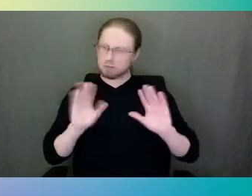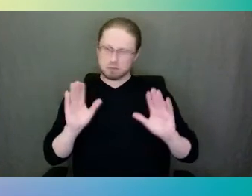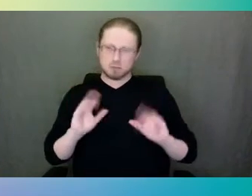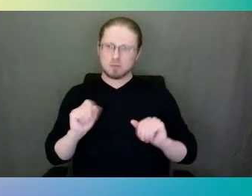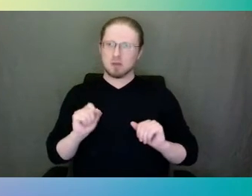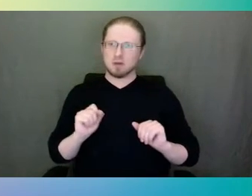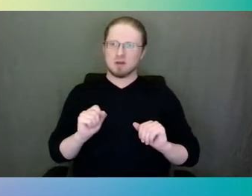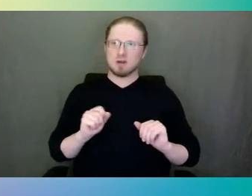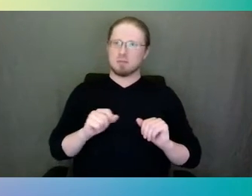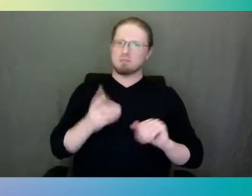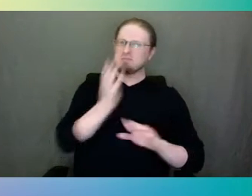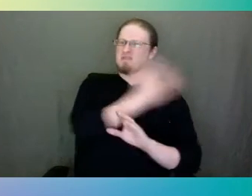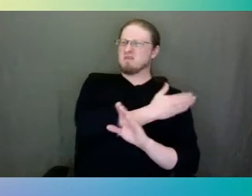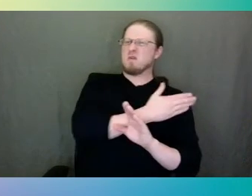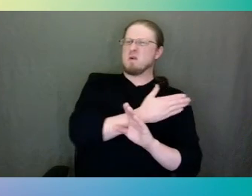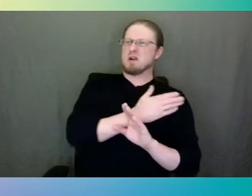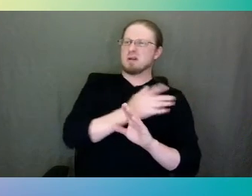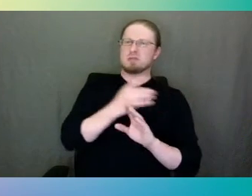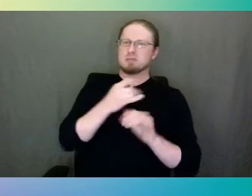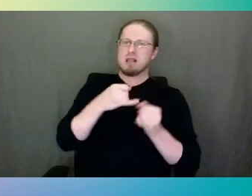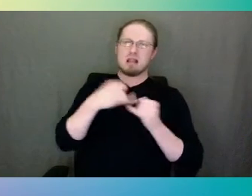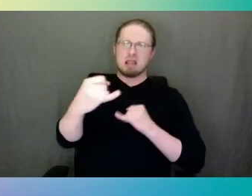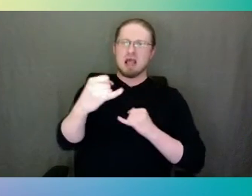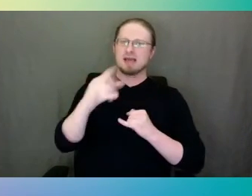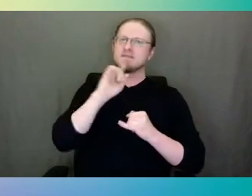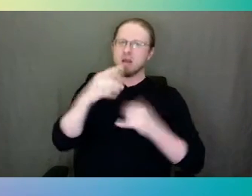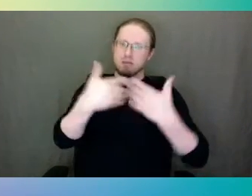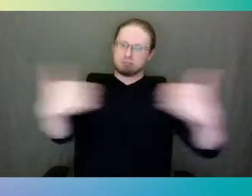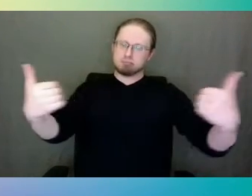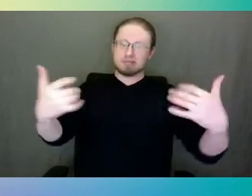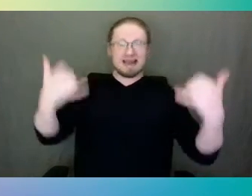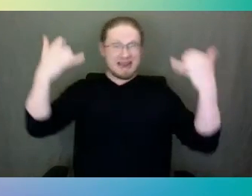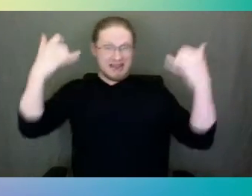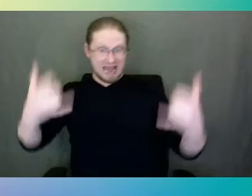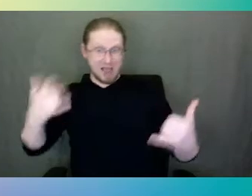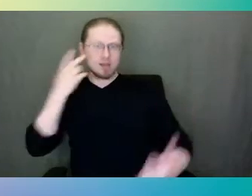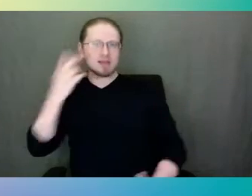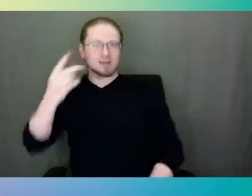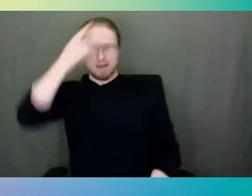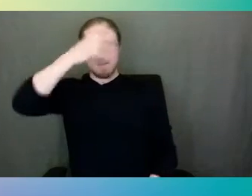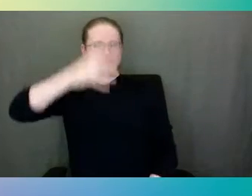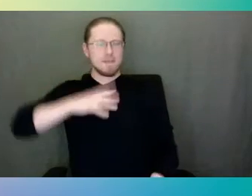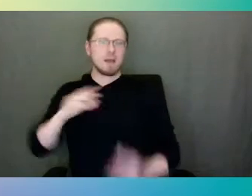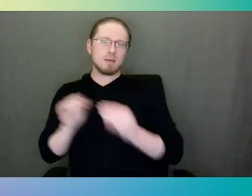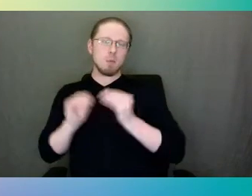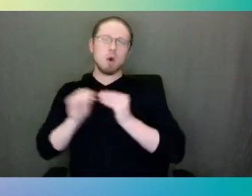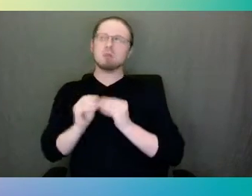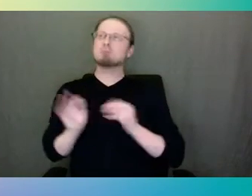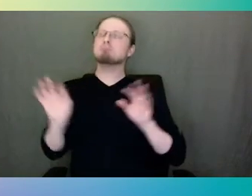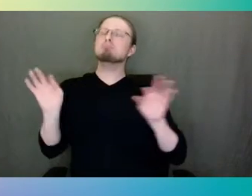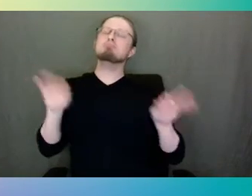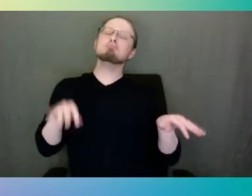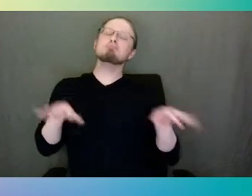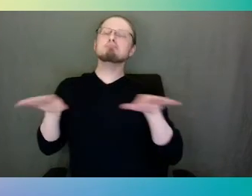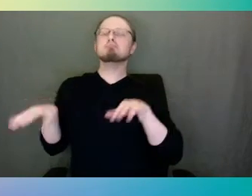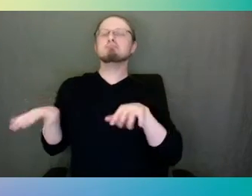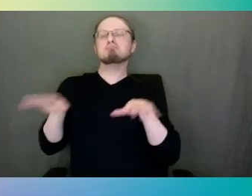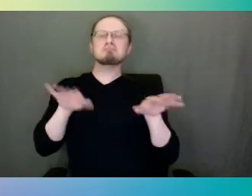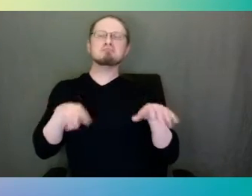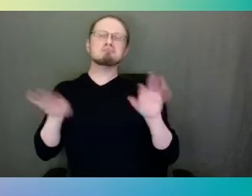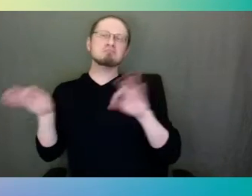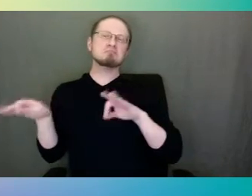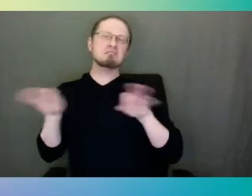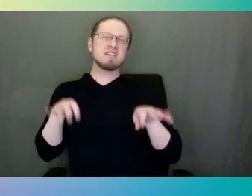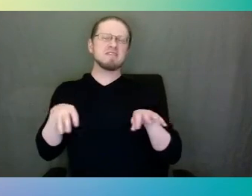be very distinct. Now, when they see these men that are a little bit more effeminate, it comes more on